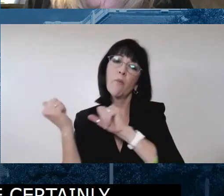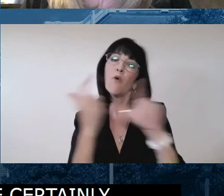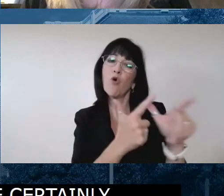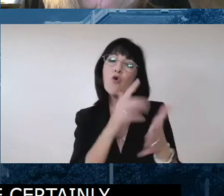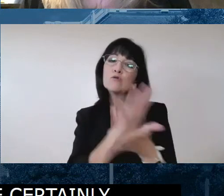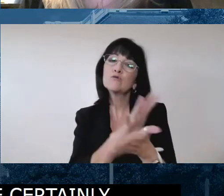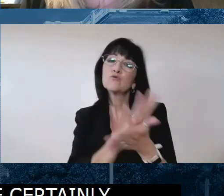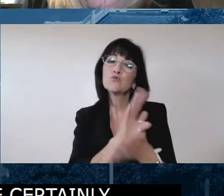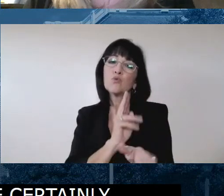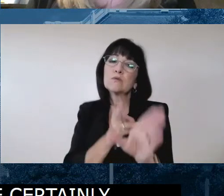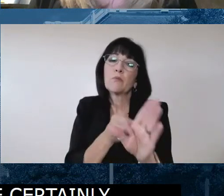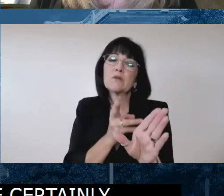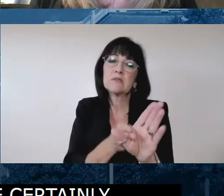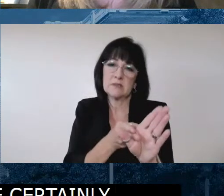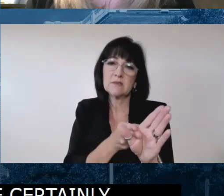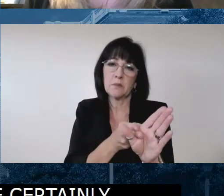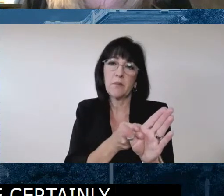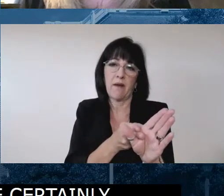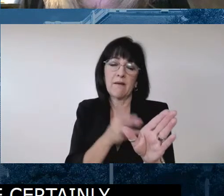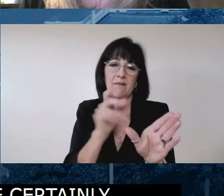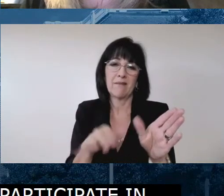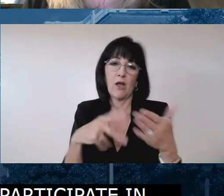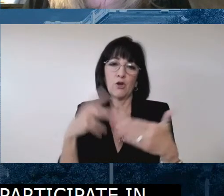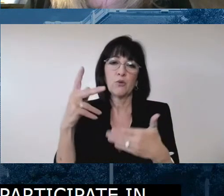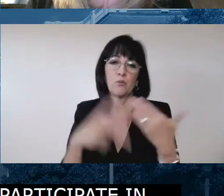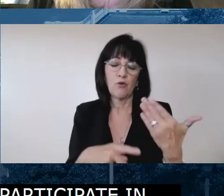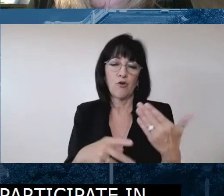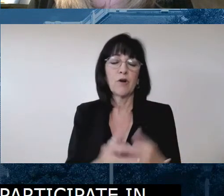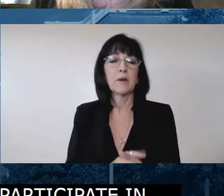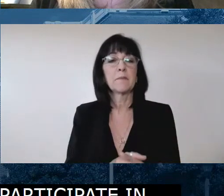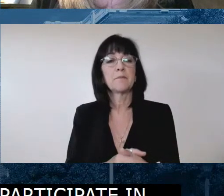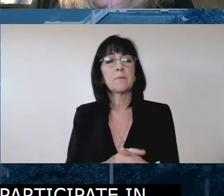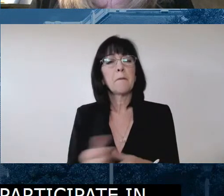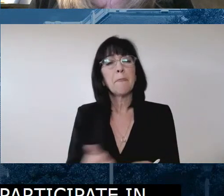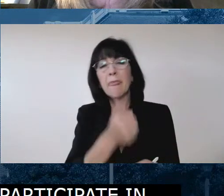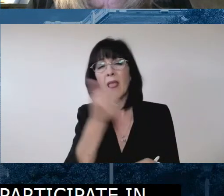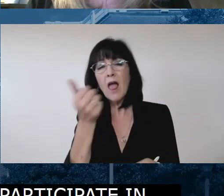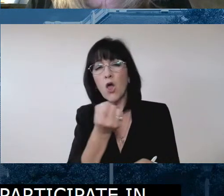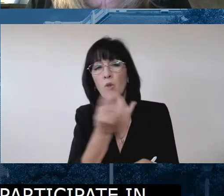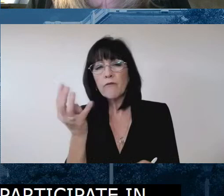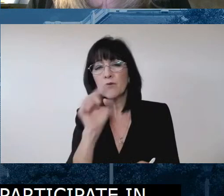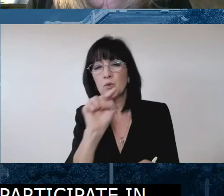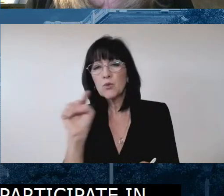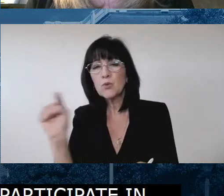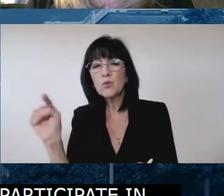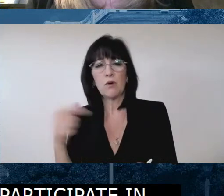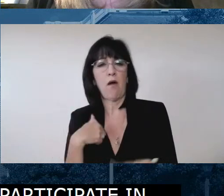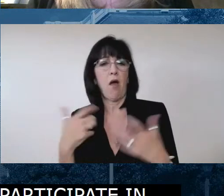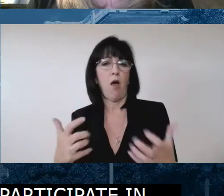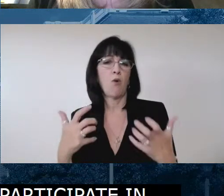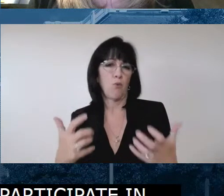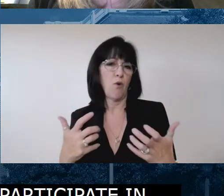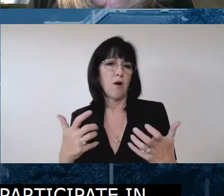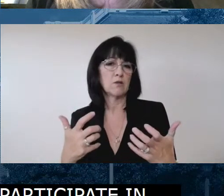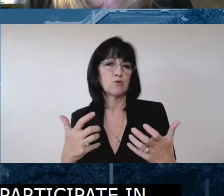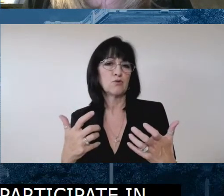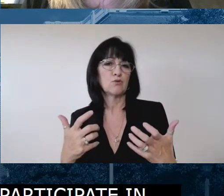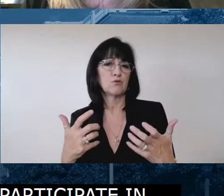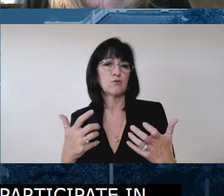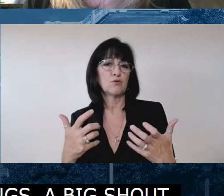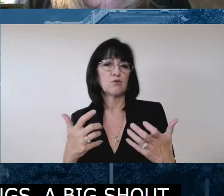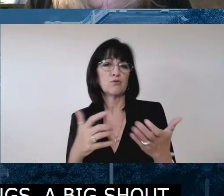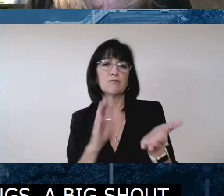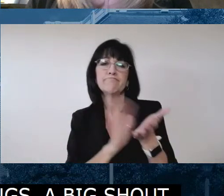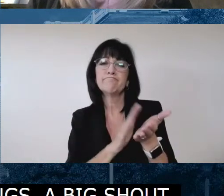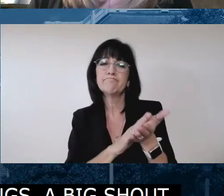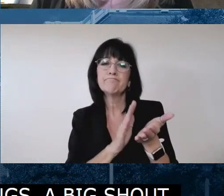program. And finally, just a couple other things I want to wrap up with. A big shout out to our colleagues at Department of